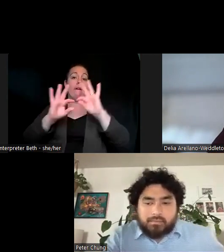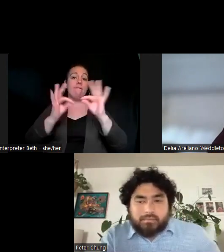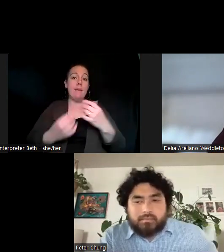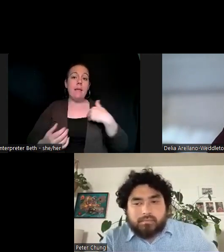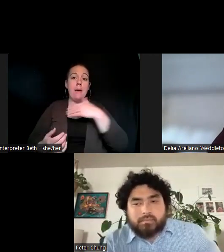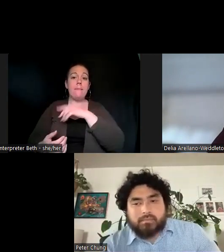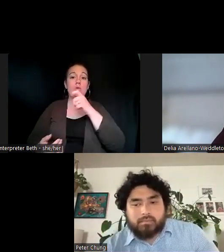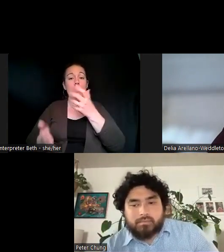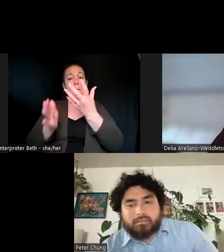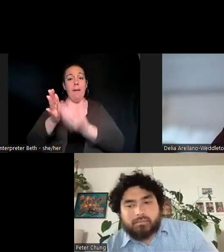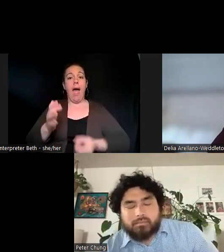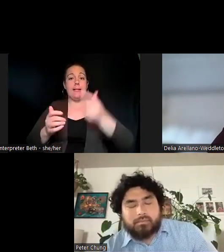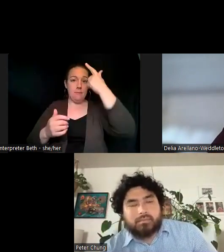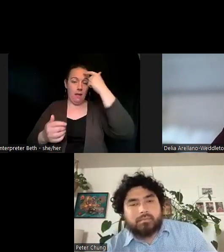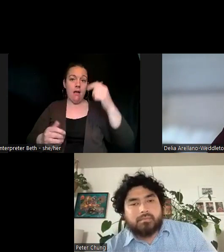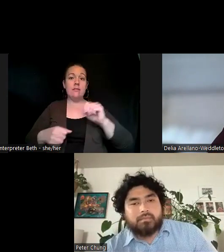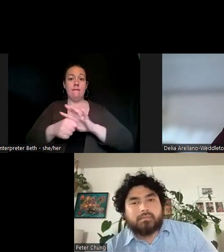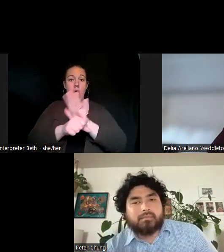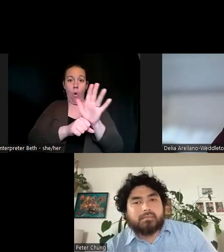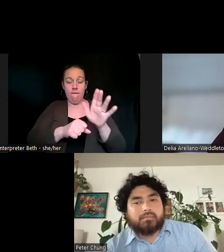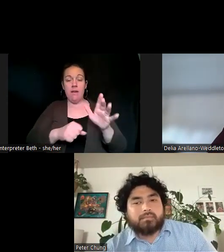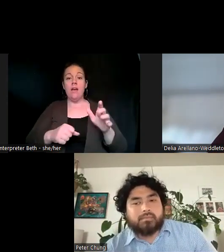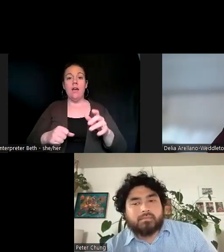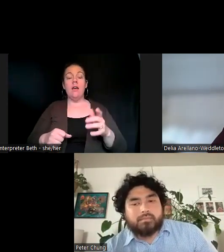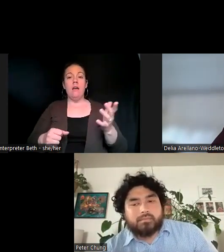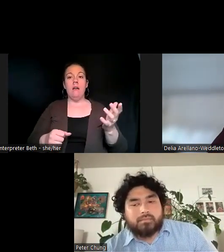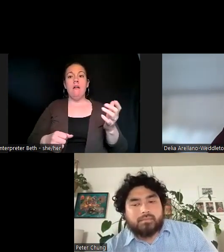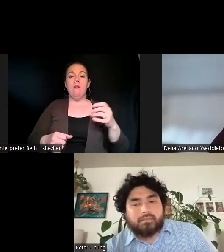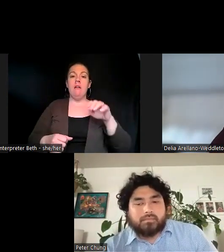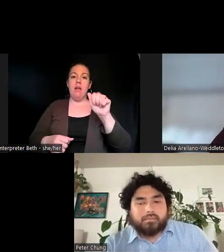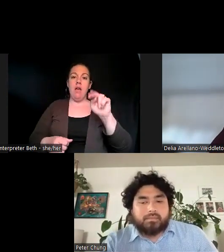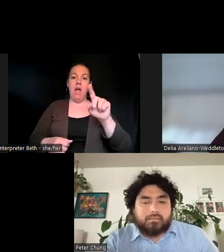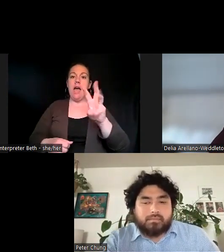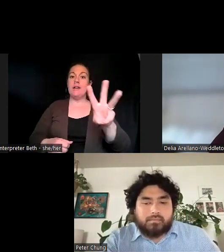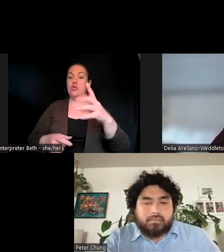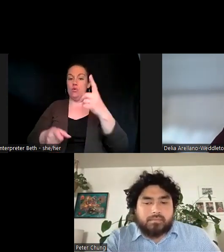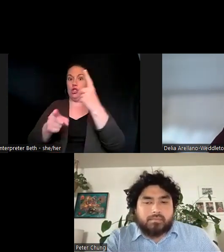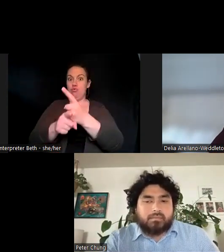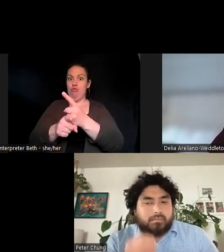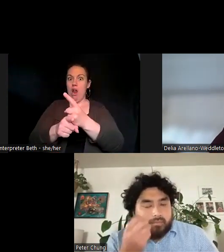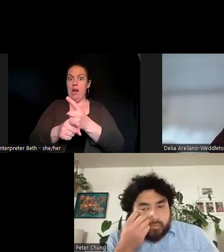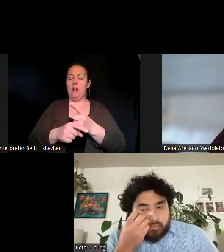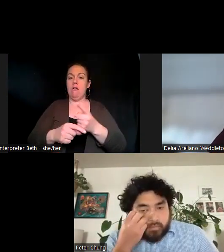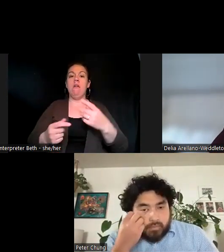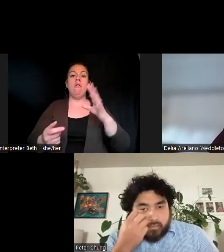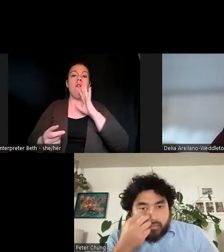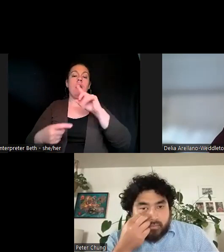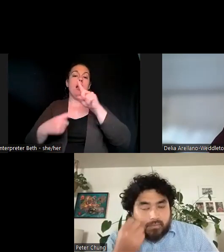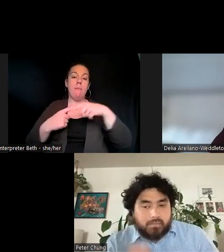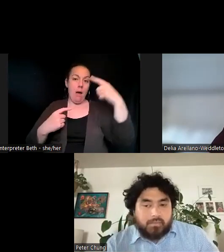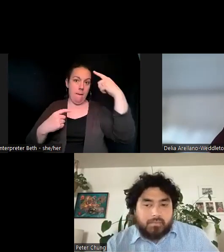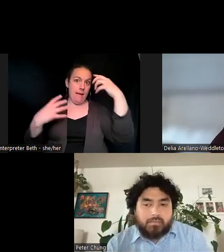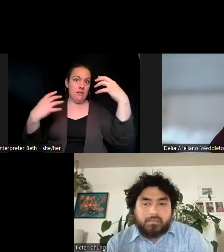well has been a big impact. I think Andrew's right in pointing out sort of mental health, sort of